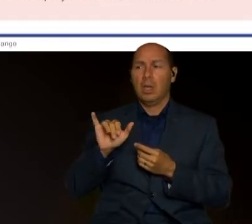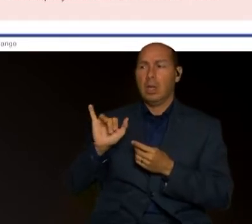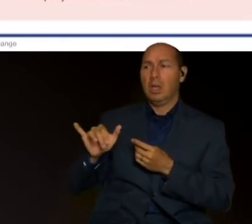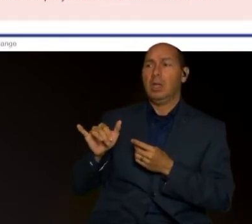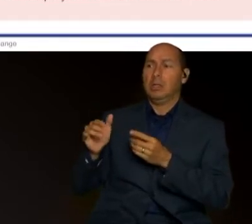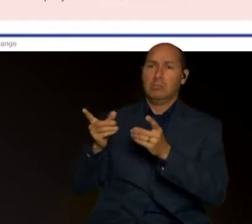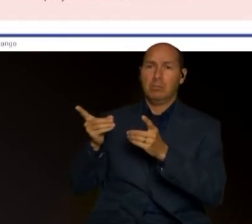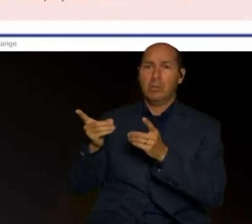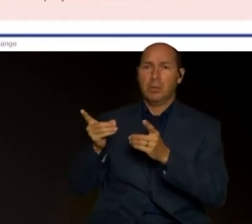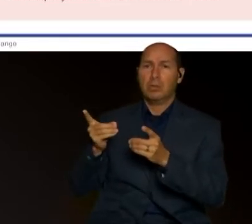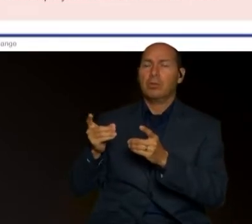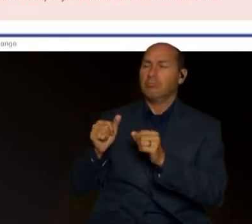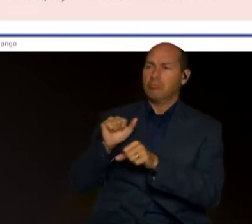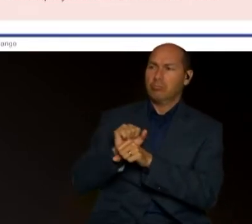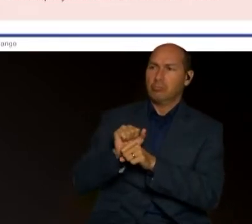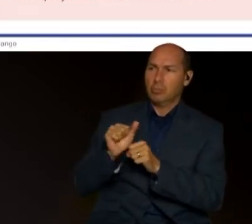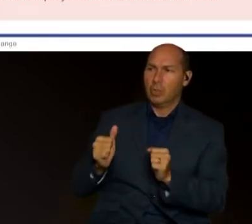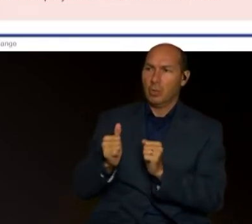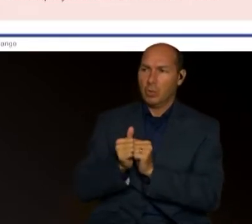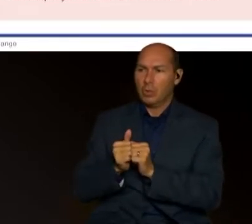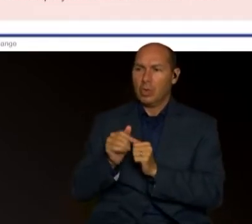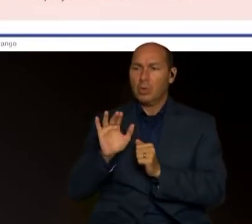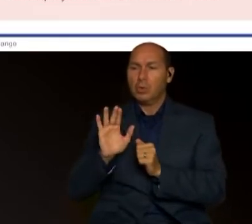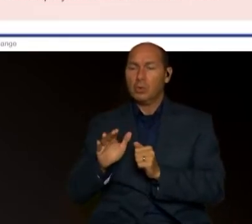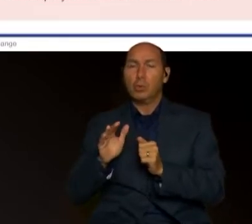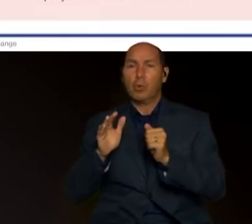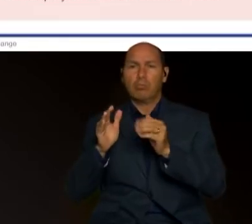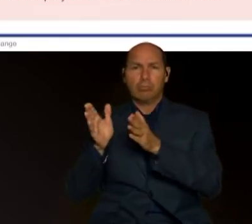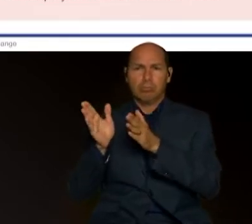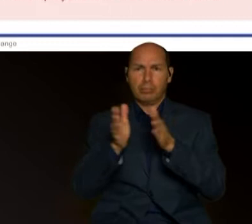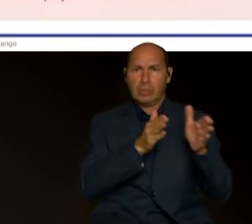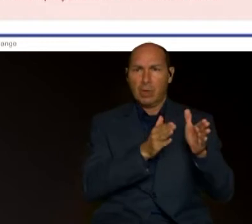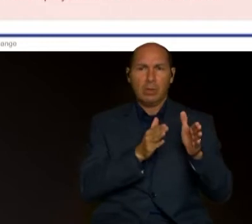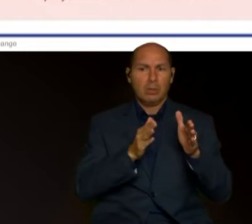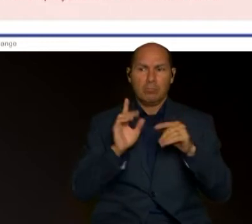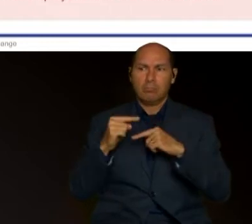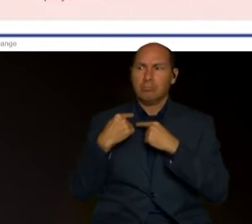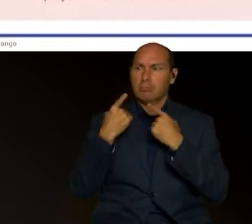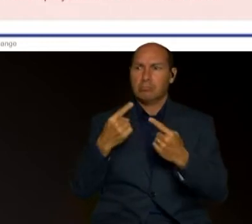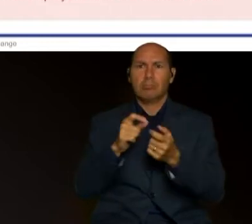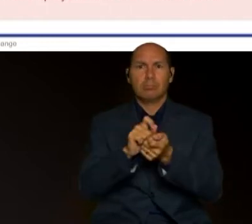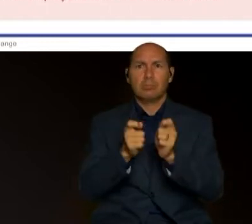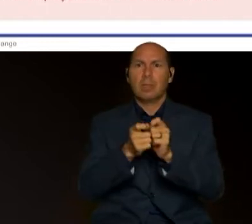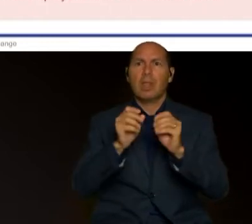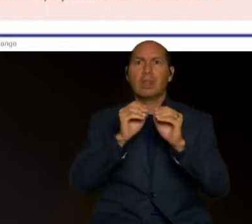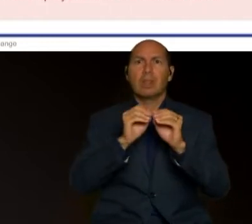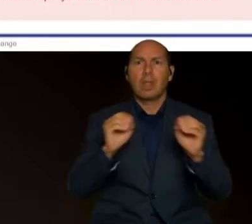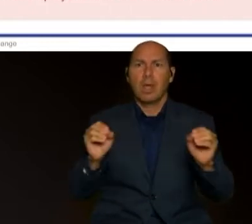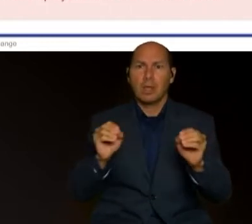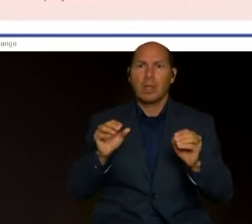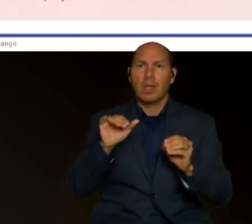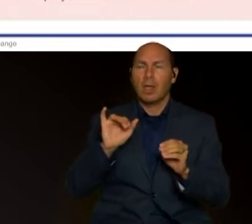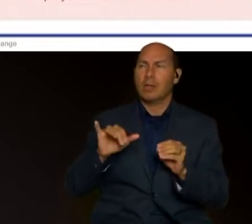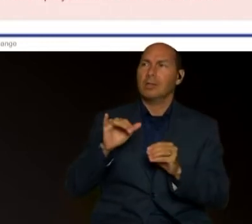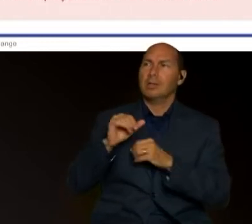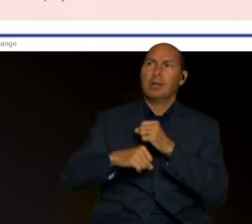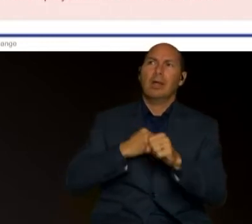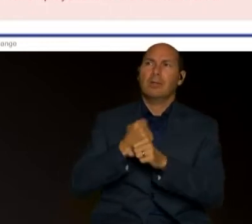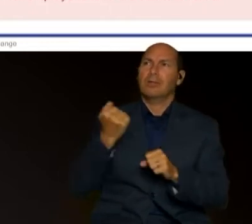Secretary and his team, and that was that their structures had not been updated in a long time. And the structure in the Treasury Department was